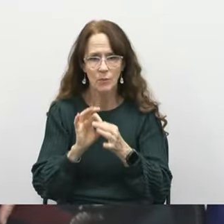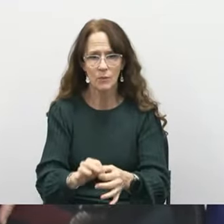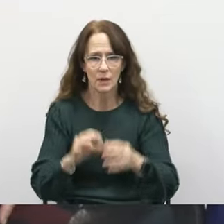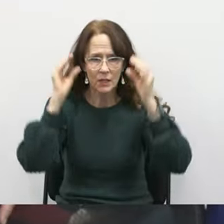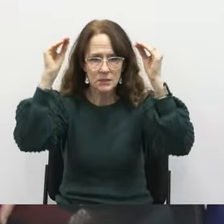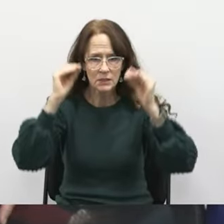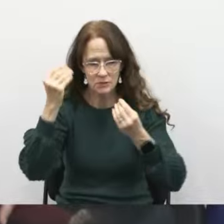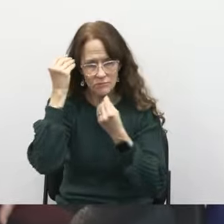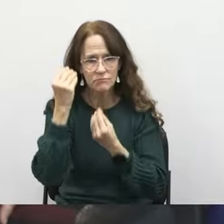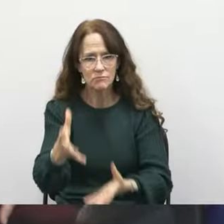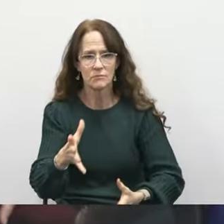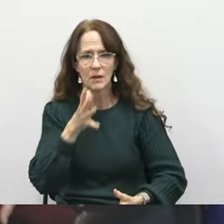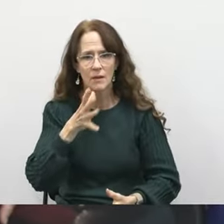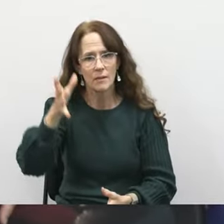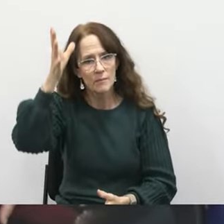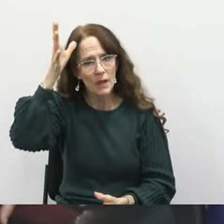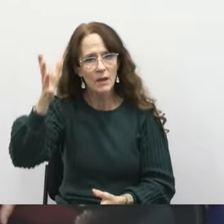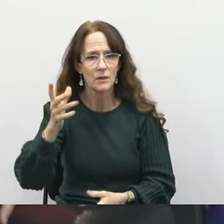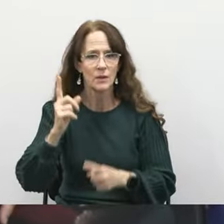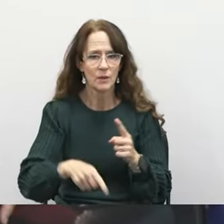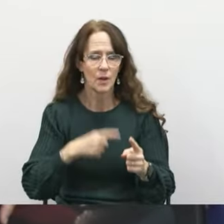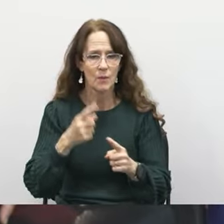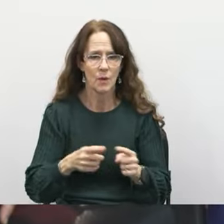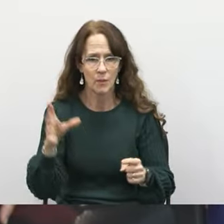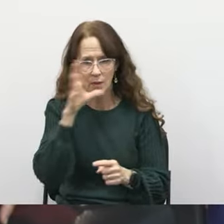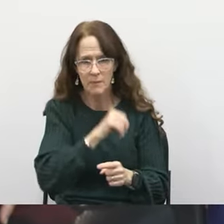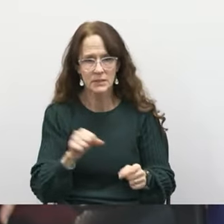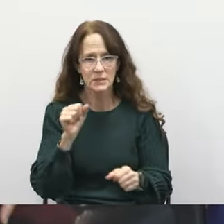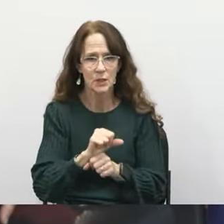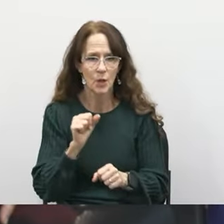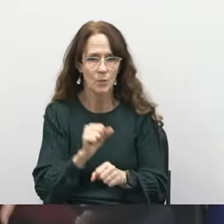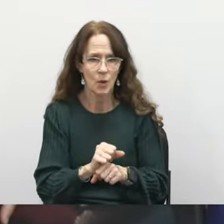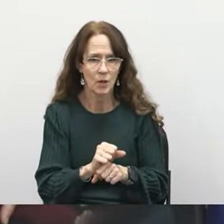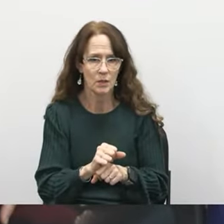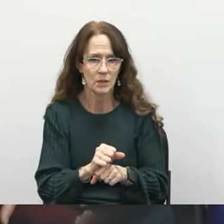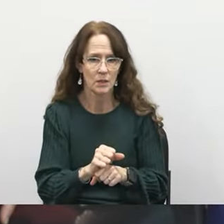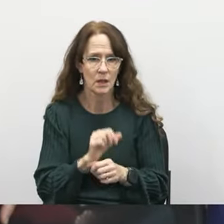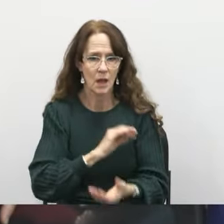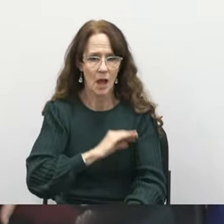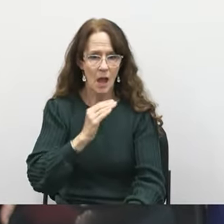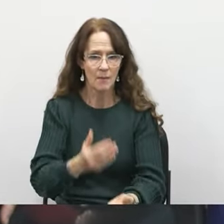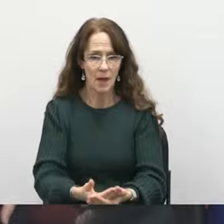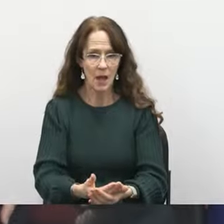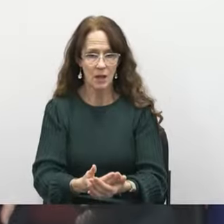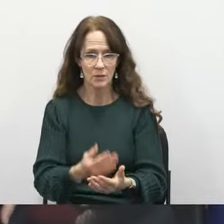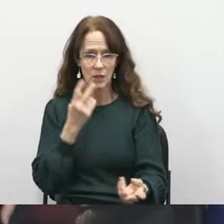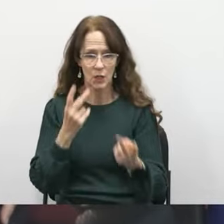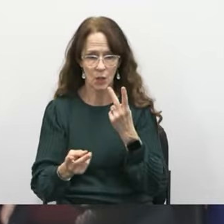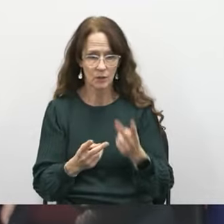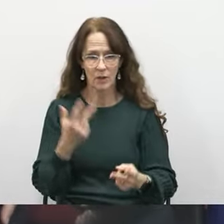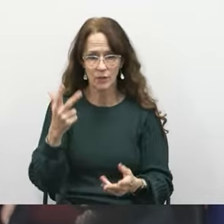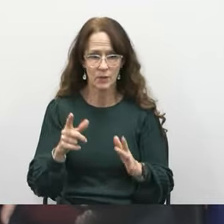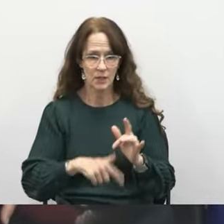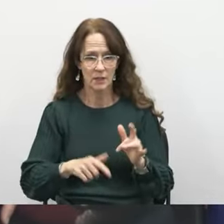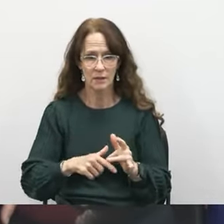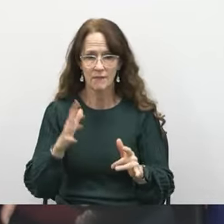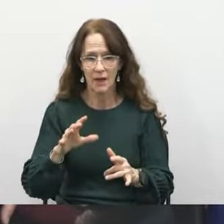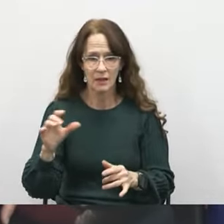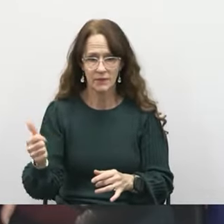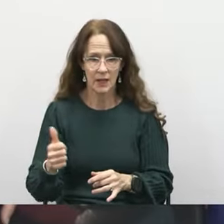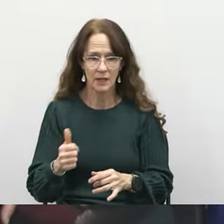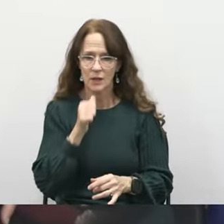teachers notifying our parents, when we are missing assignments, if there's an amount that we want to look at, 3 assignments, 5, 10, we